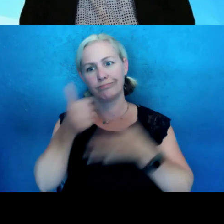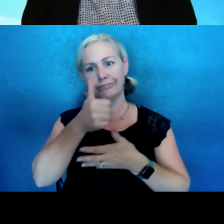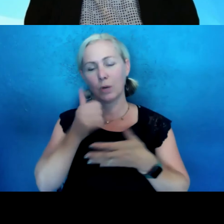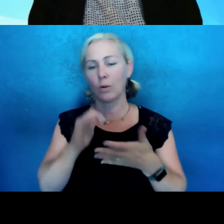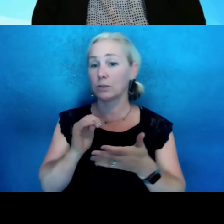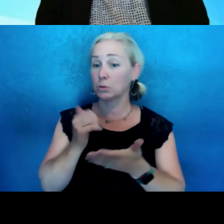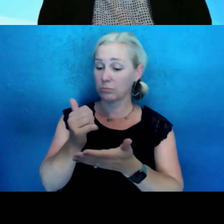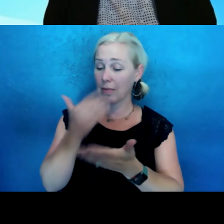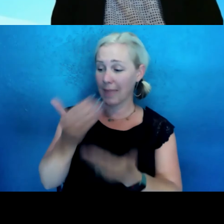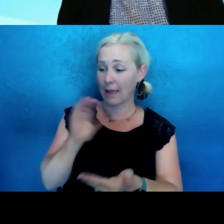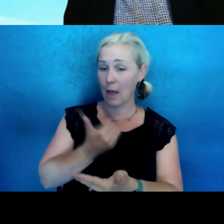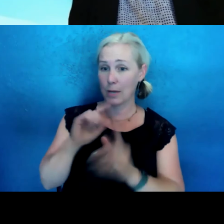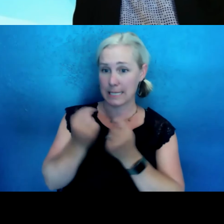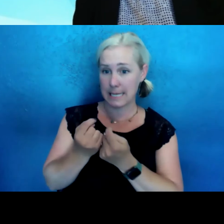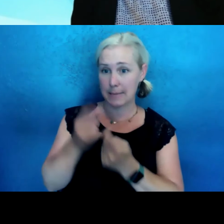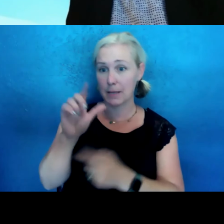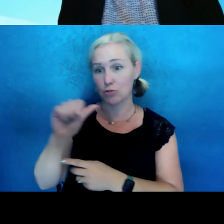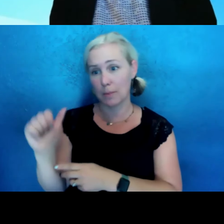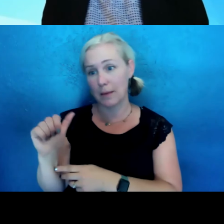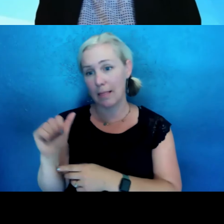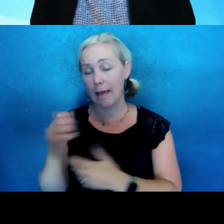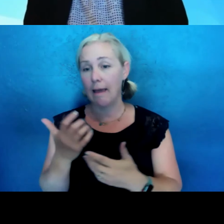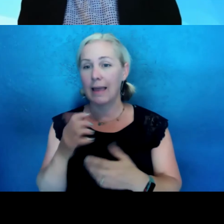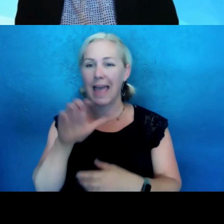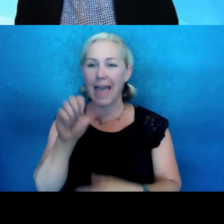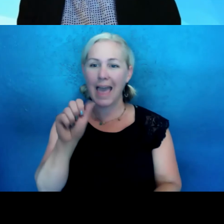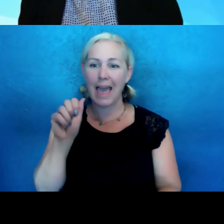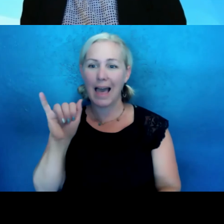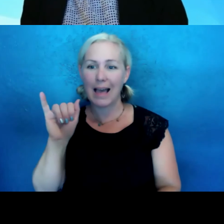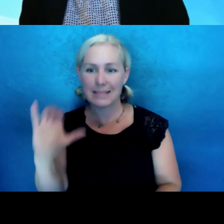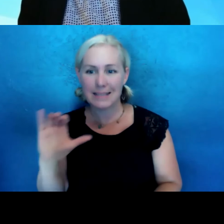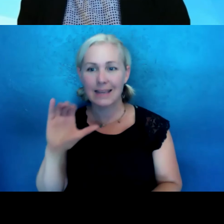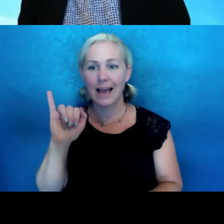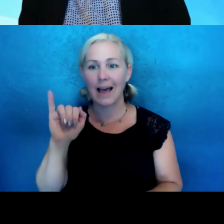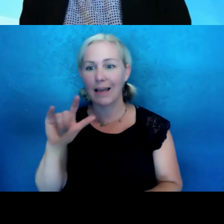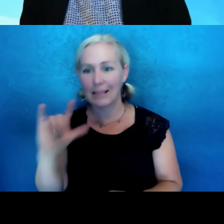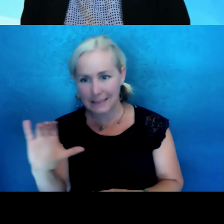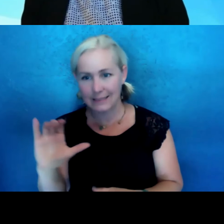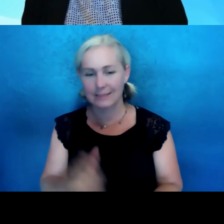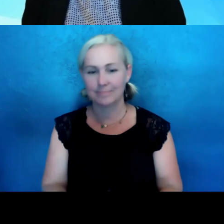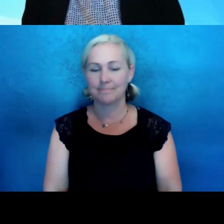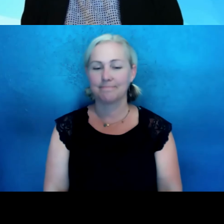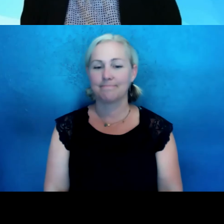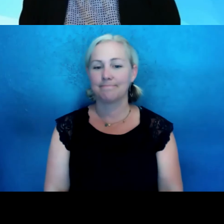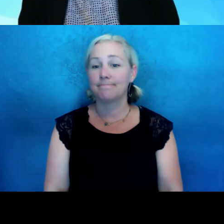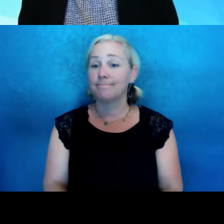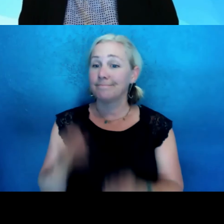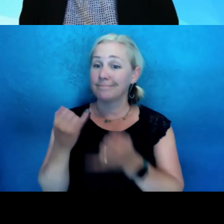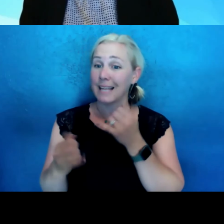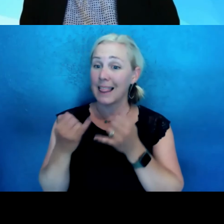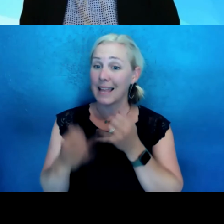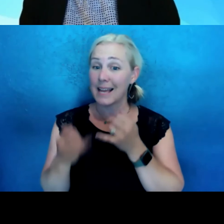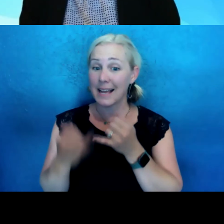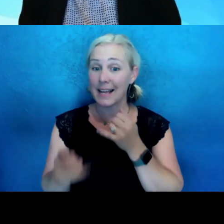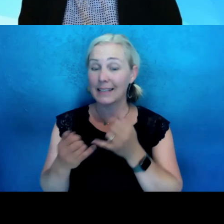network and ADRC and ILC for coming with us on this journey. And last but not least,